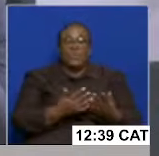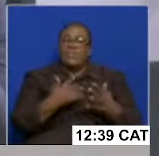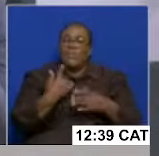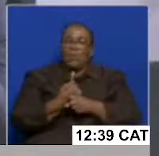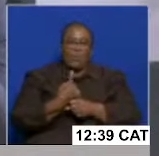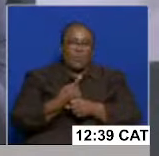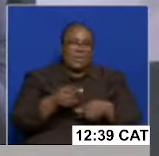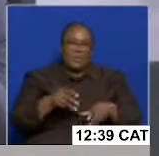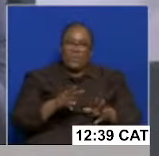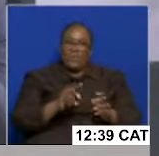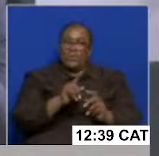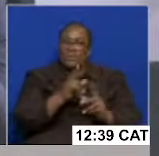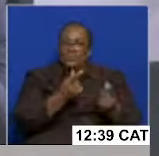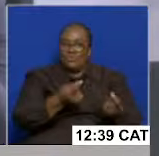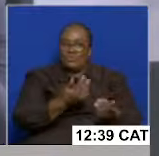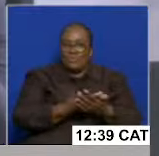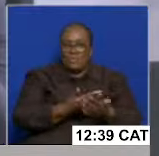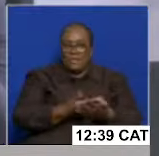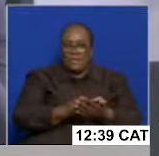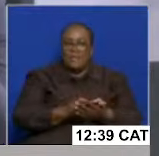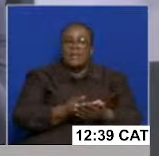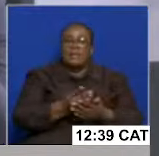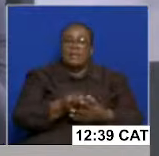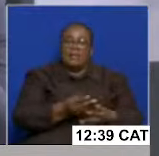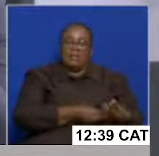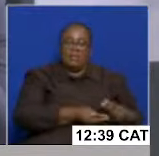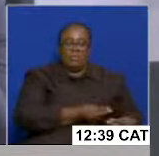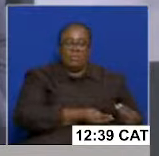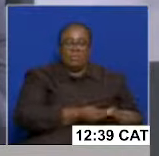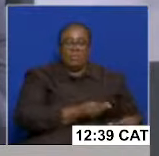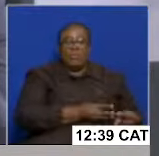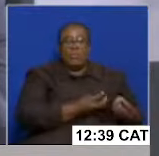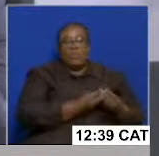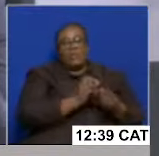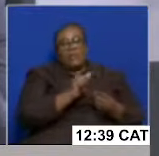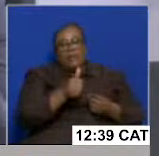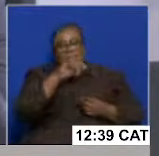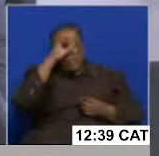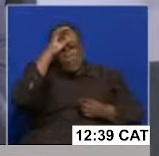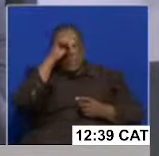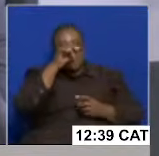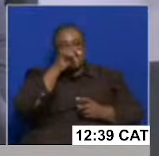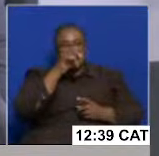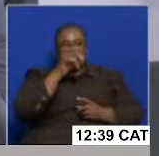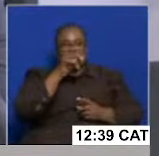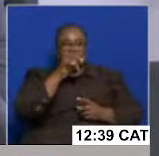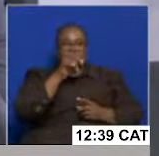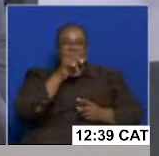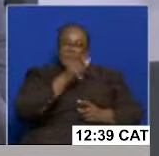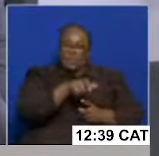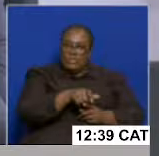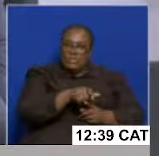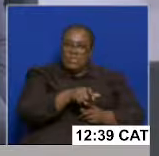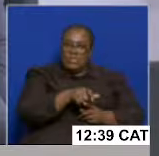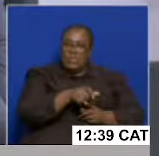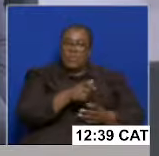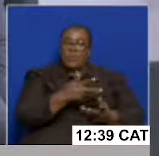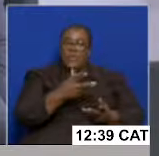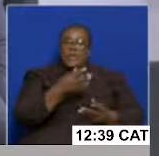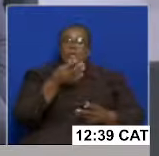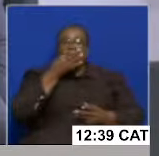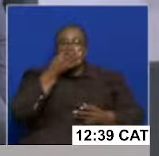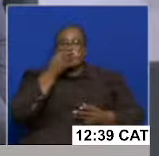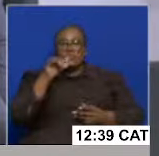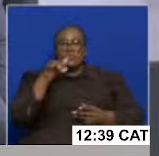by corrupting an officer at Rosebank Police Station to create a fraudulent SAP 13